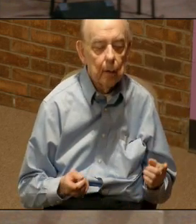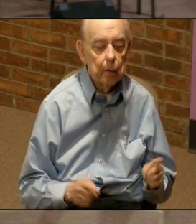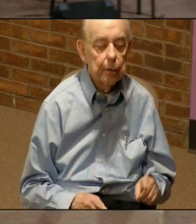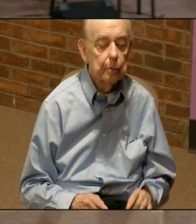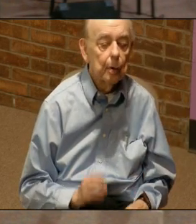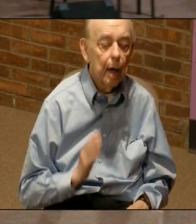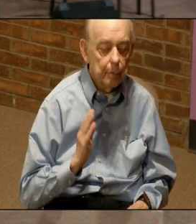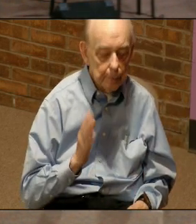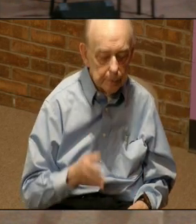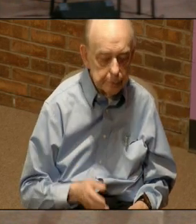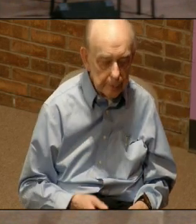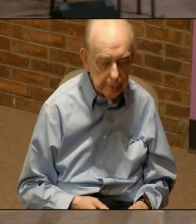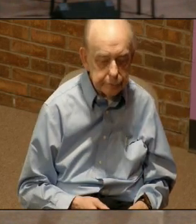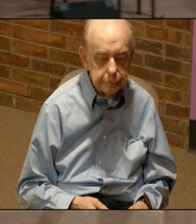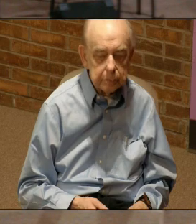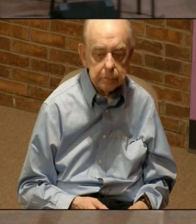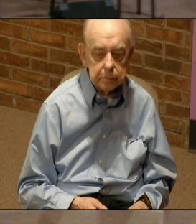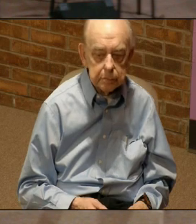to happen.